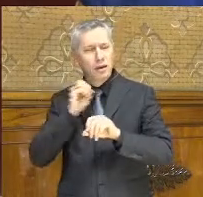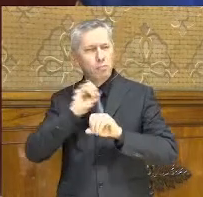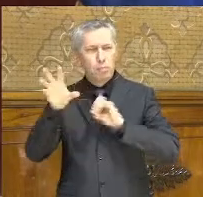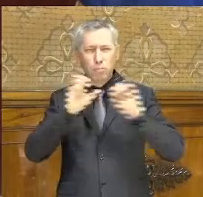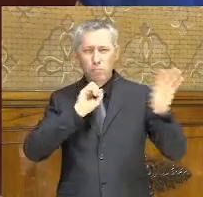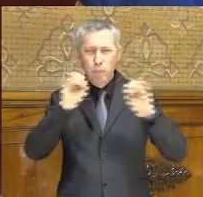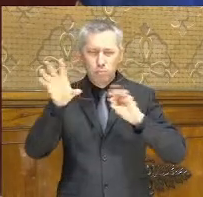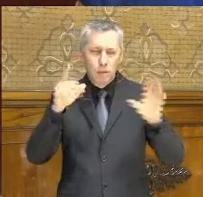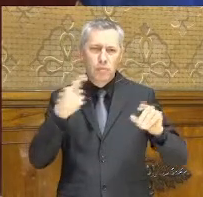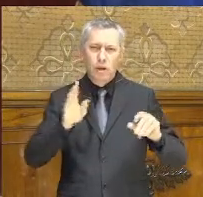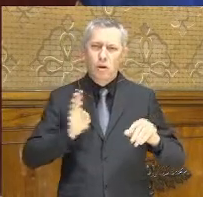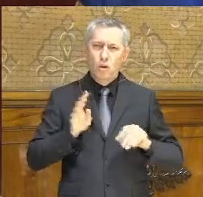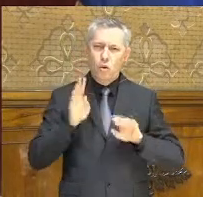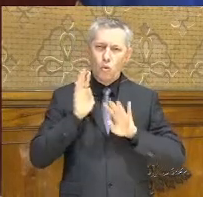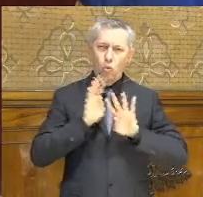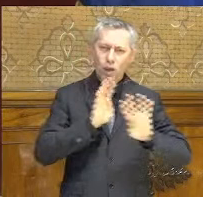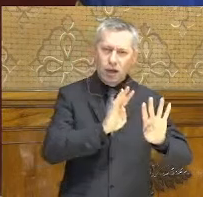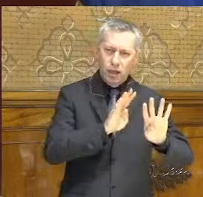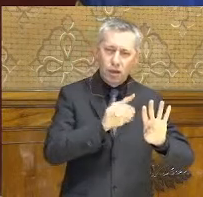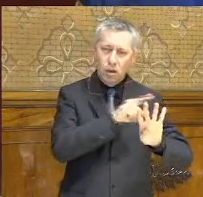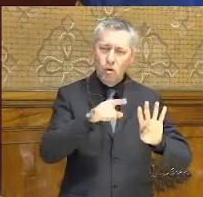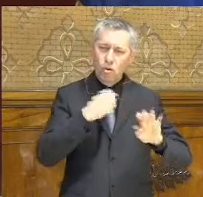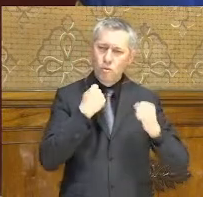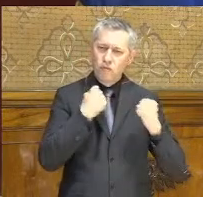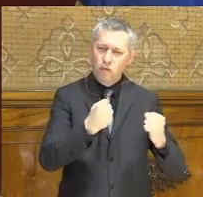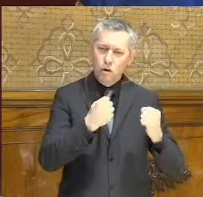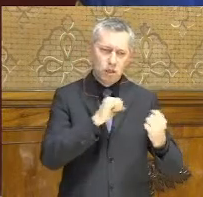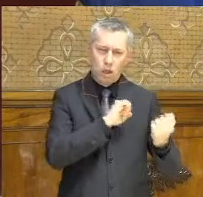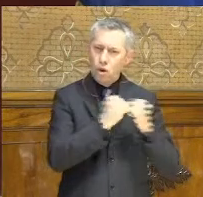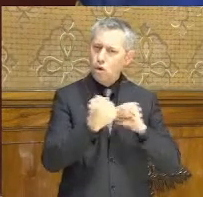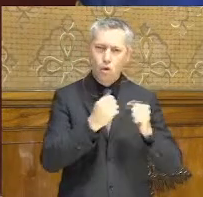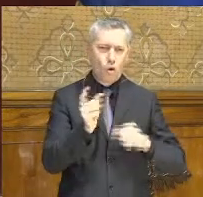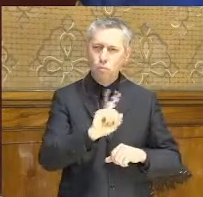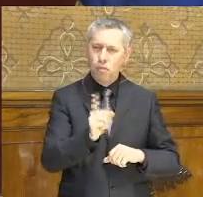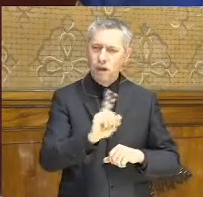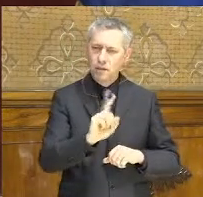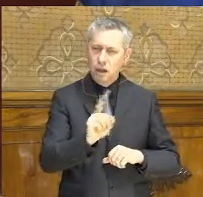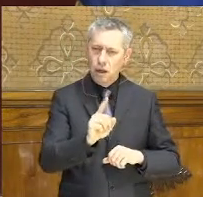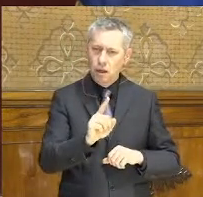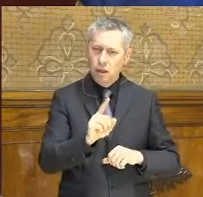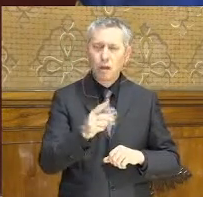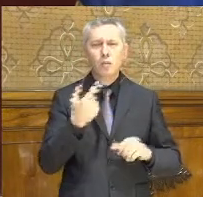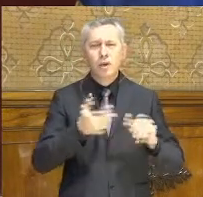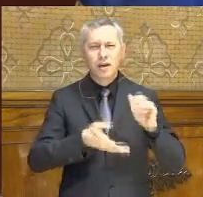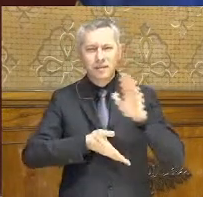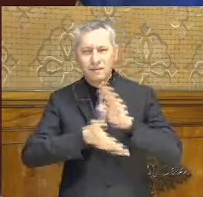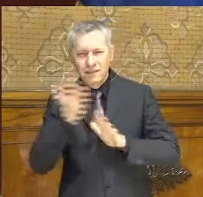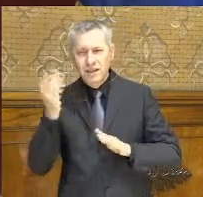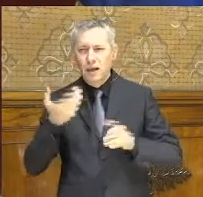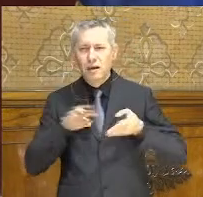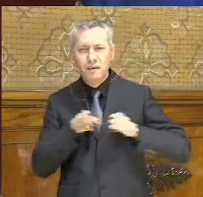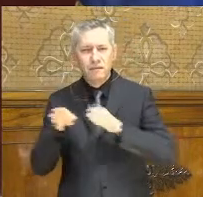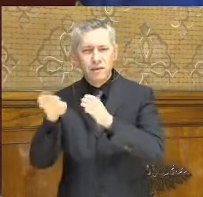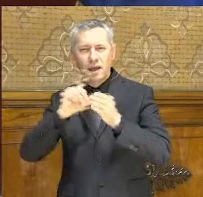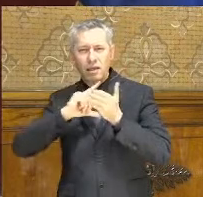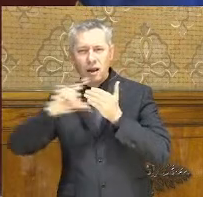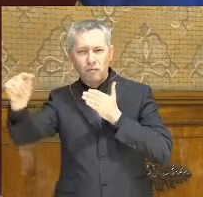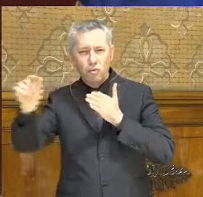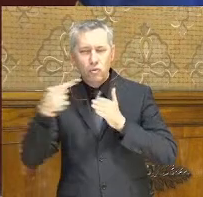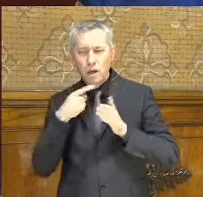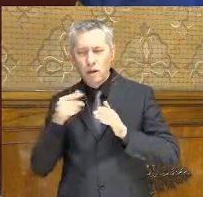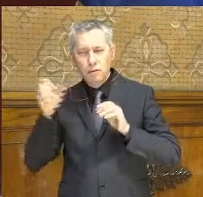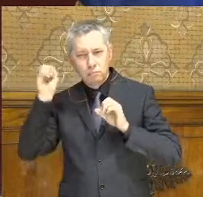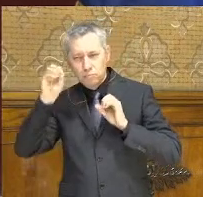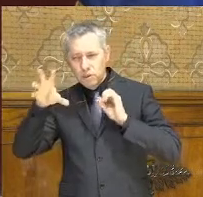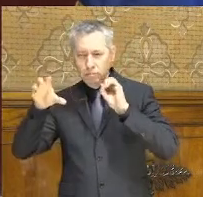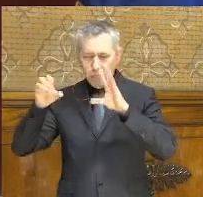whose strength is not to fight, flashing for the refugees on the unarmed road of flight, and for